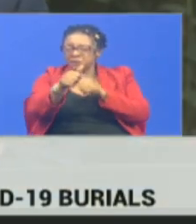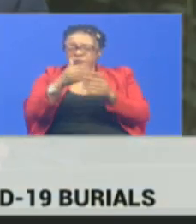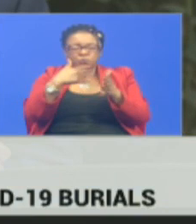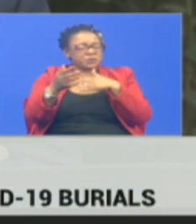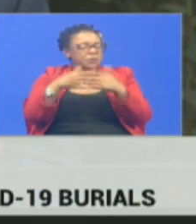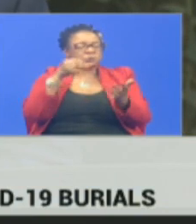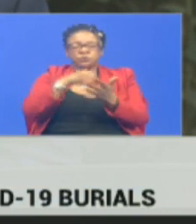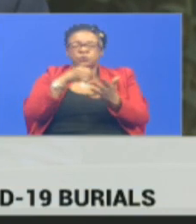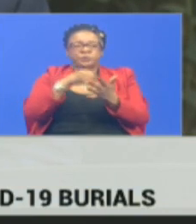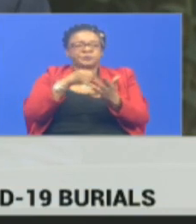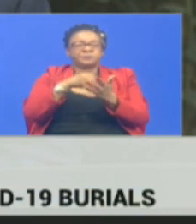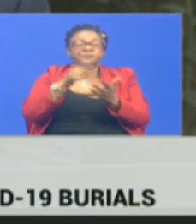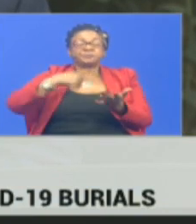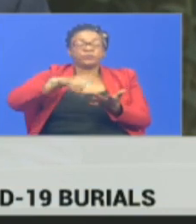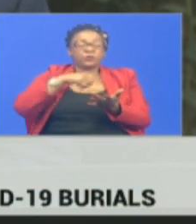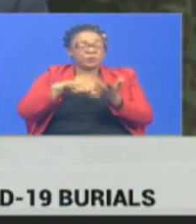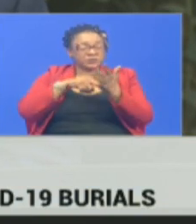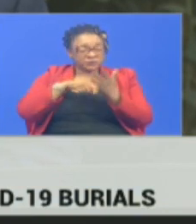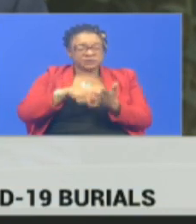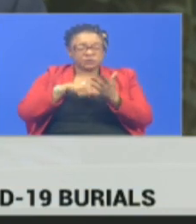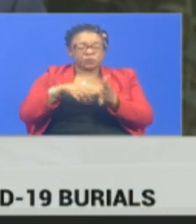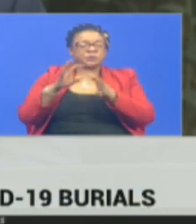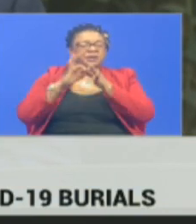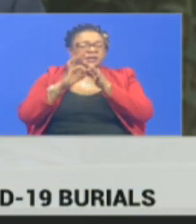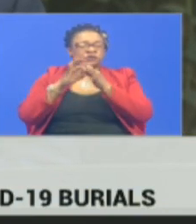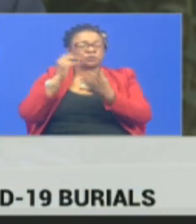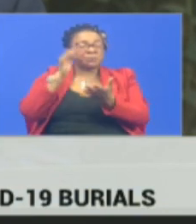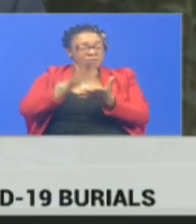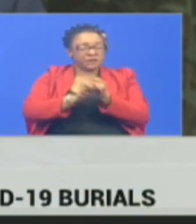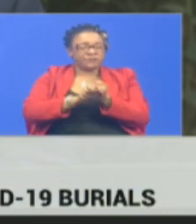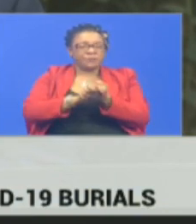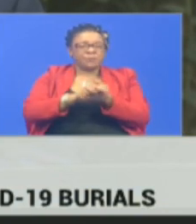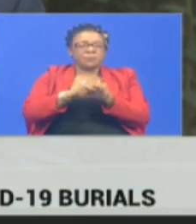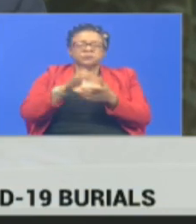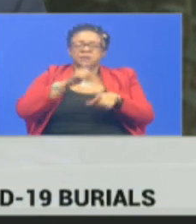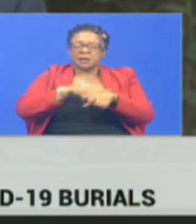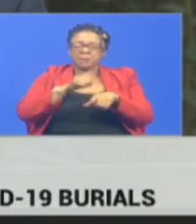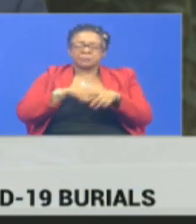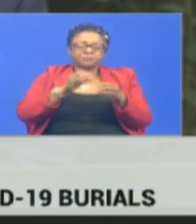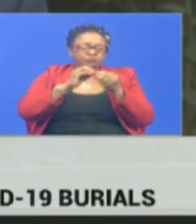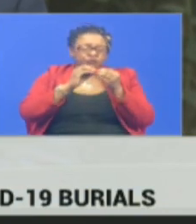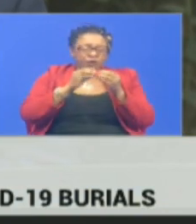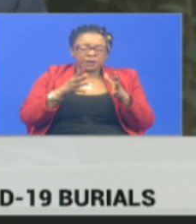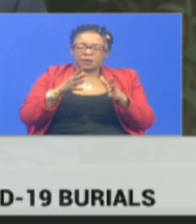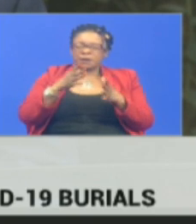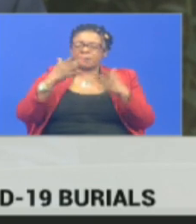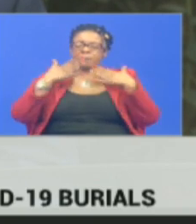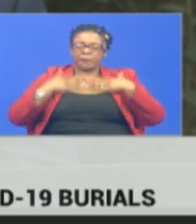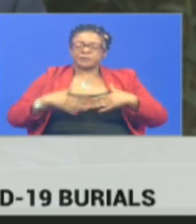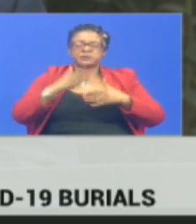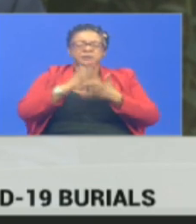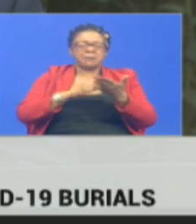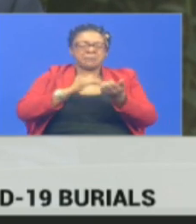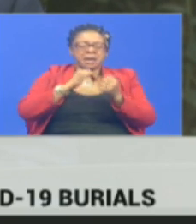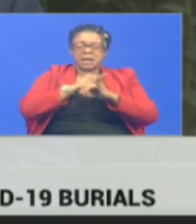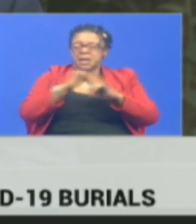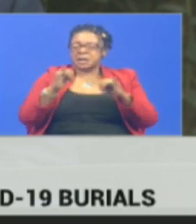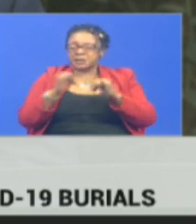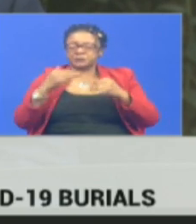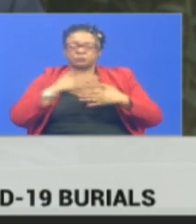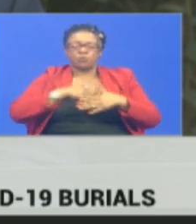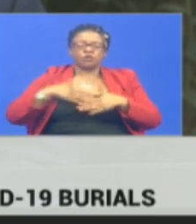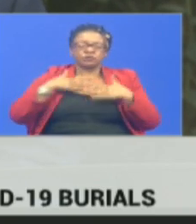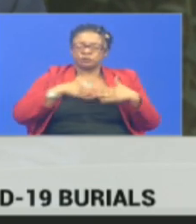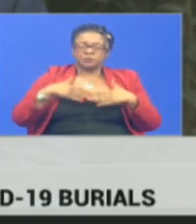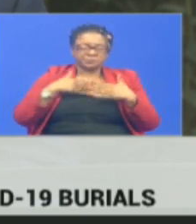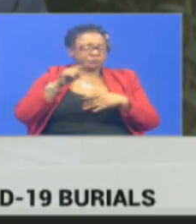still insist that those cultural beliefs where bodies have to be kissed, some are washing the bodies, those ones are still prohibited. You